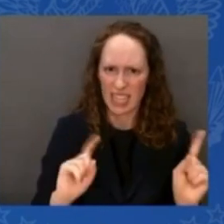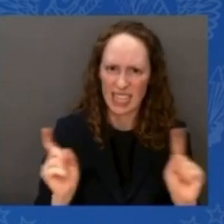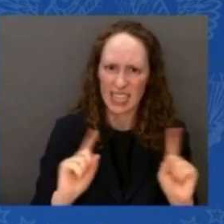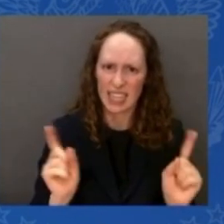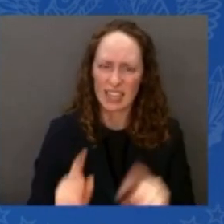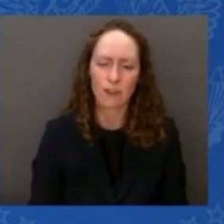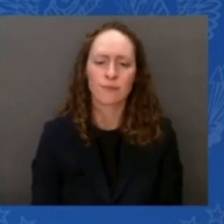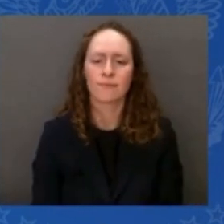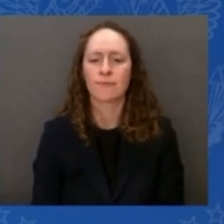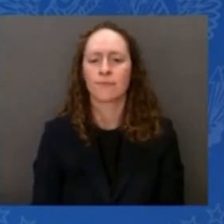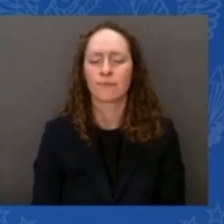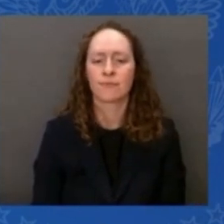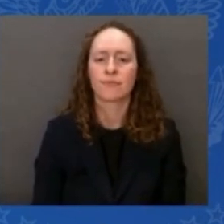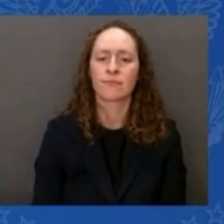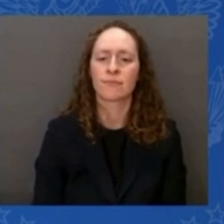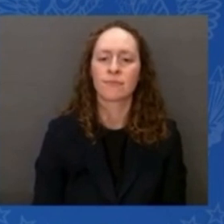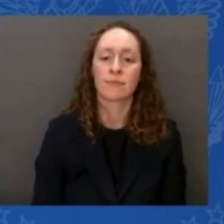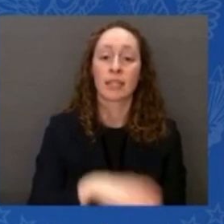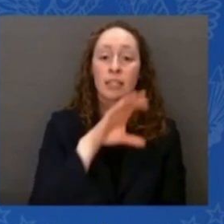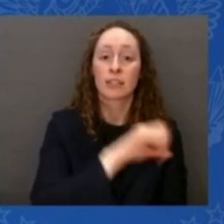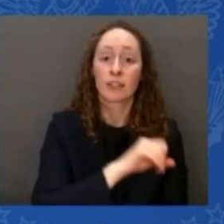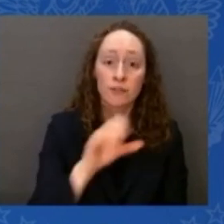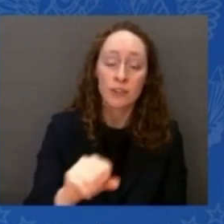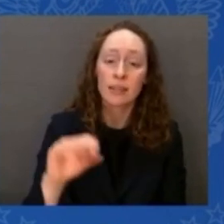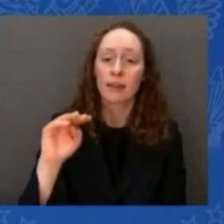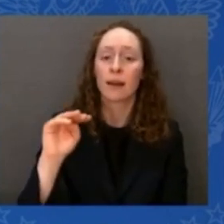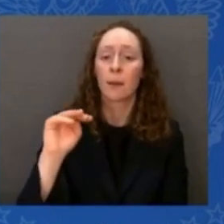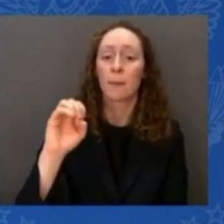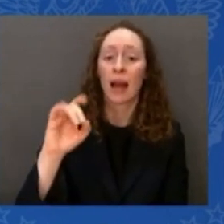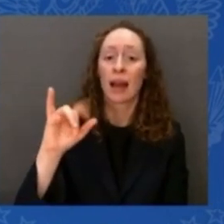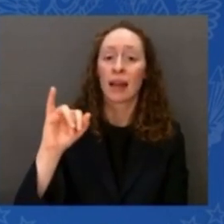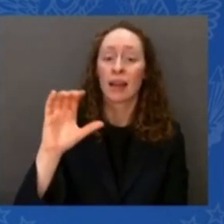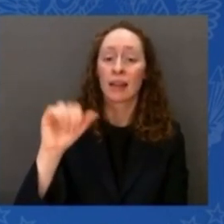safe? During the State of the Union, as some of you may have seen,